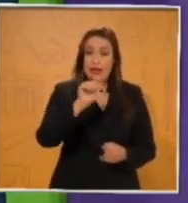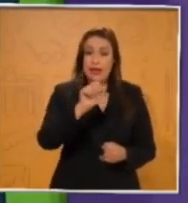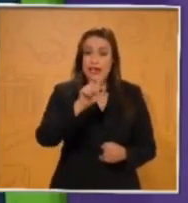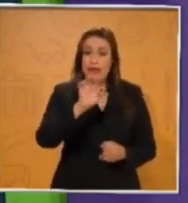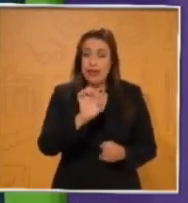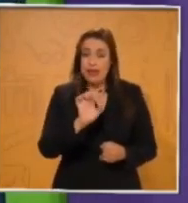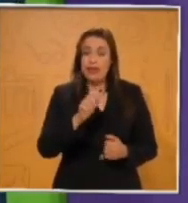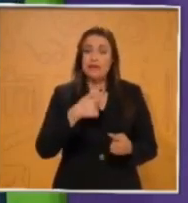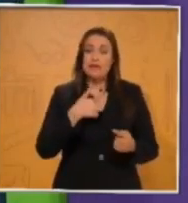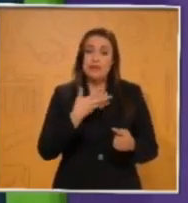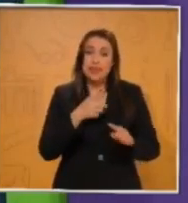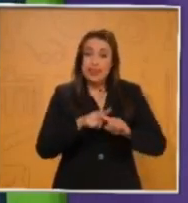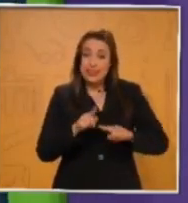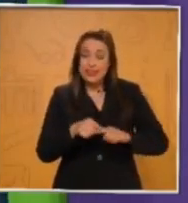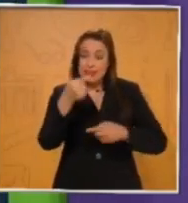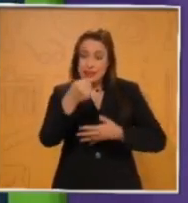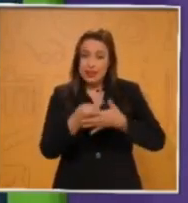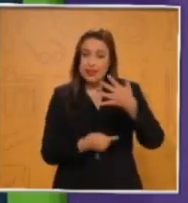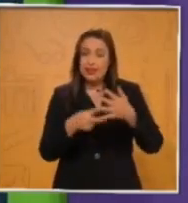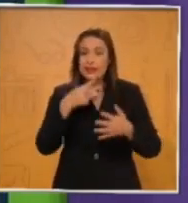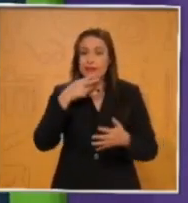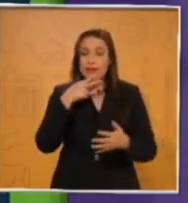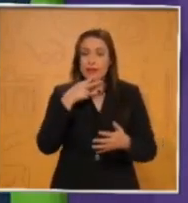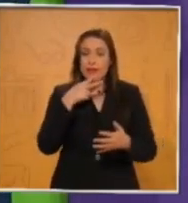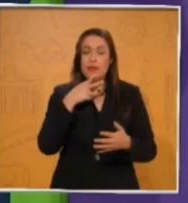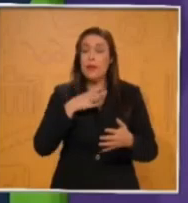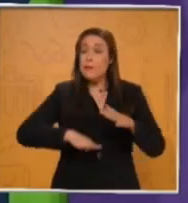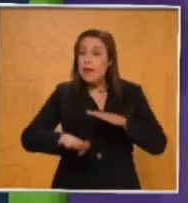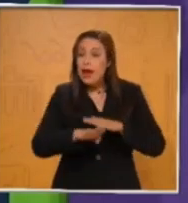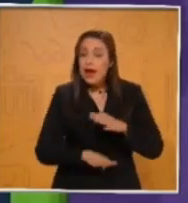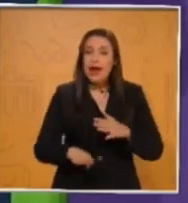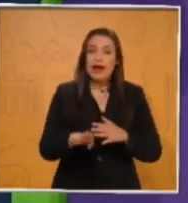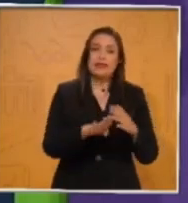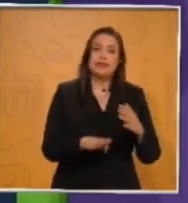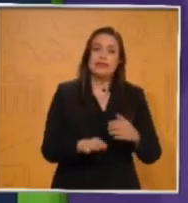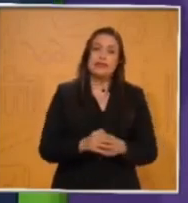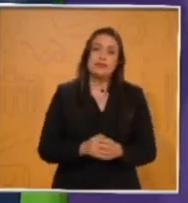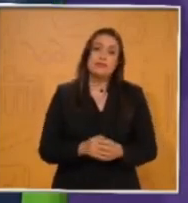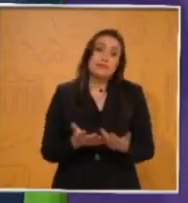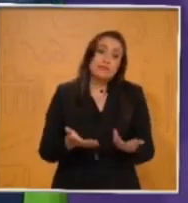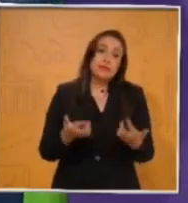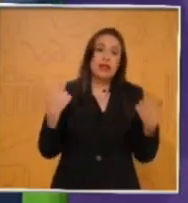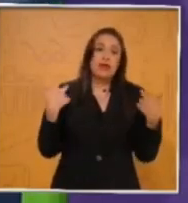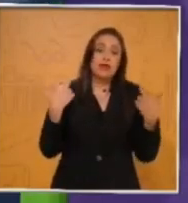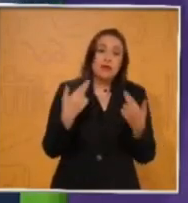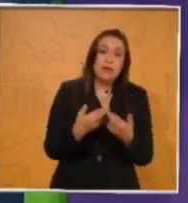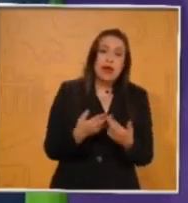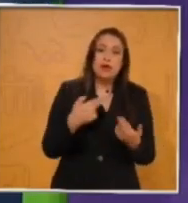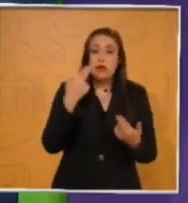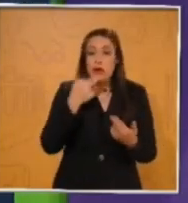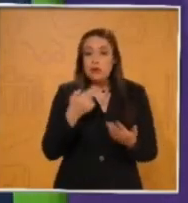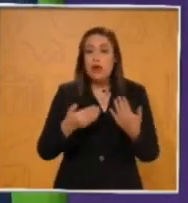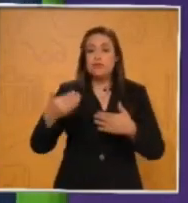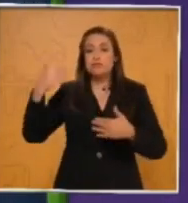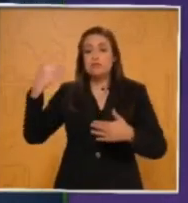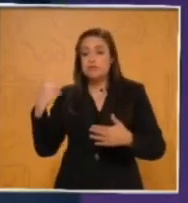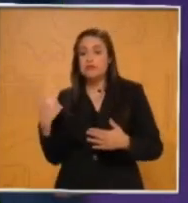your elementary school teachers, okay? And then with the teachers at junior high school or